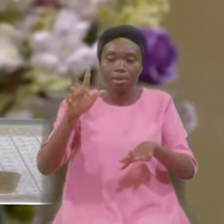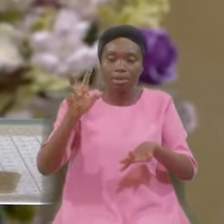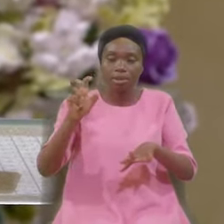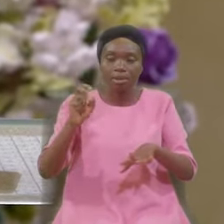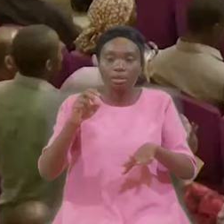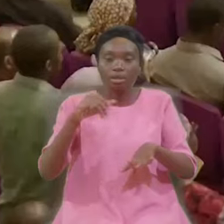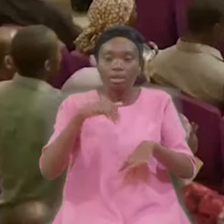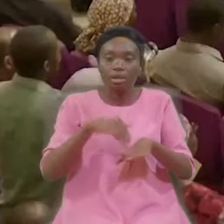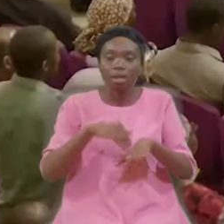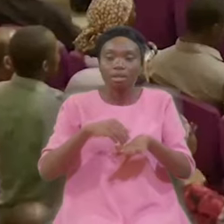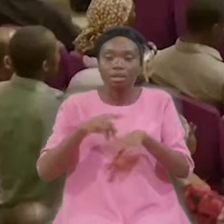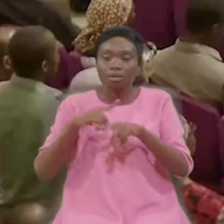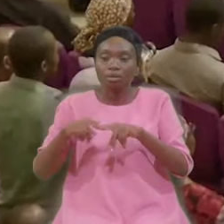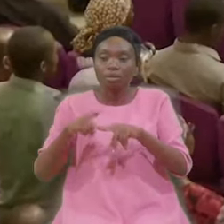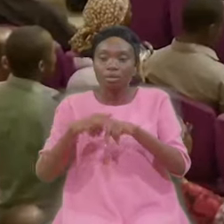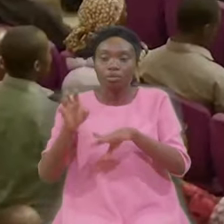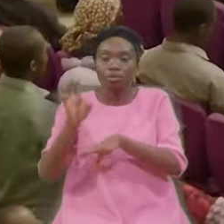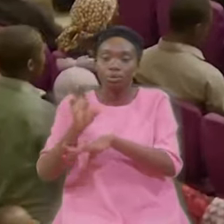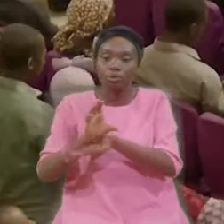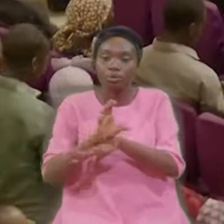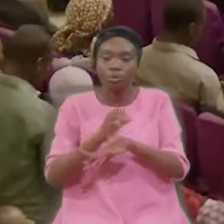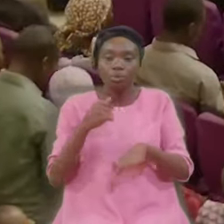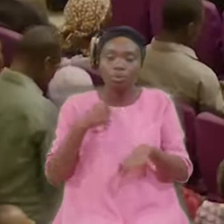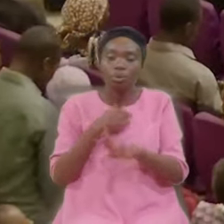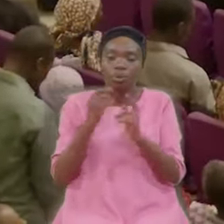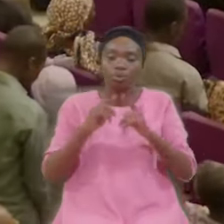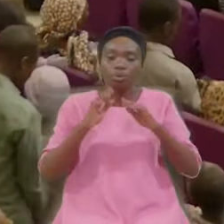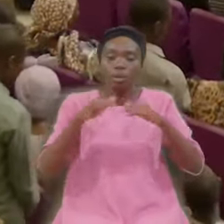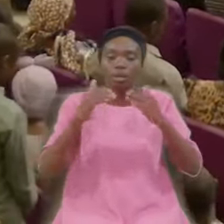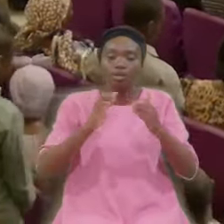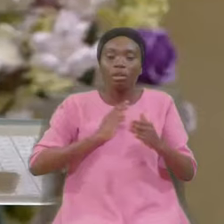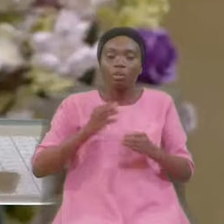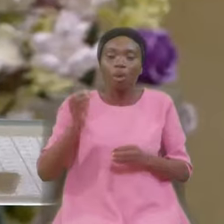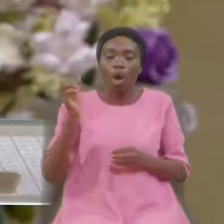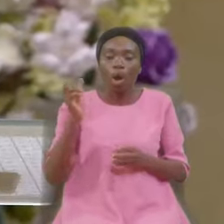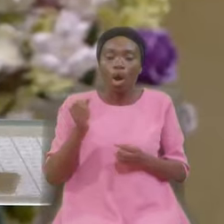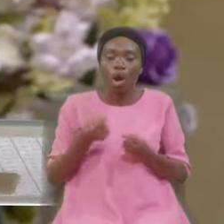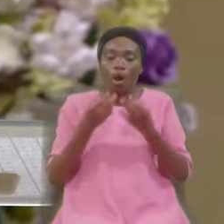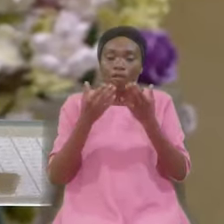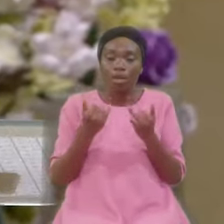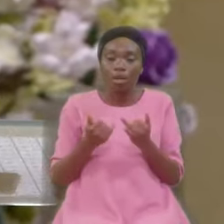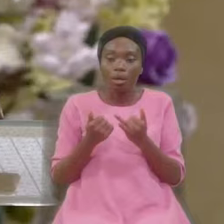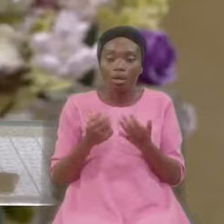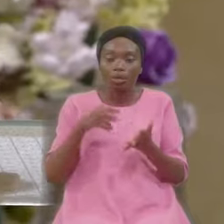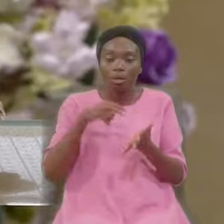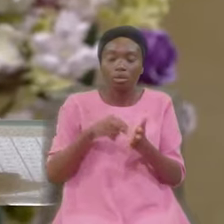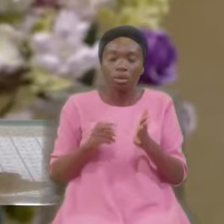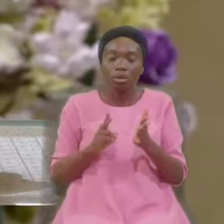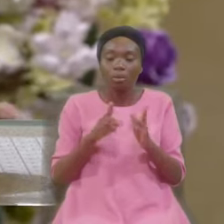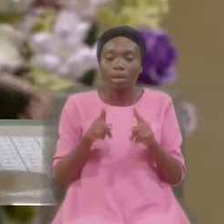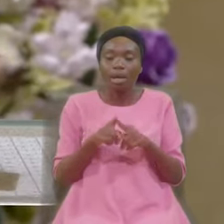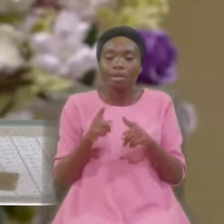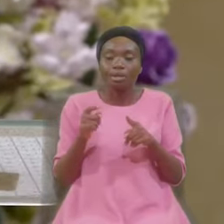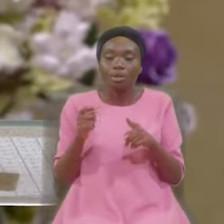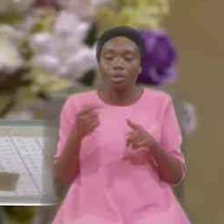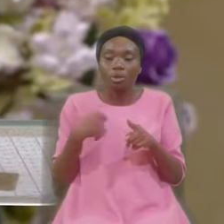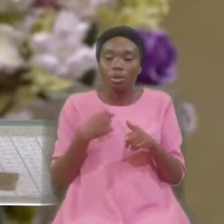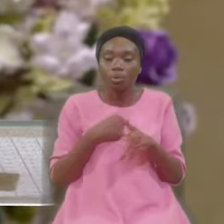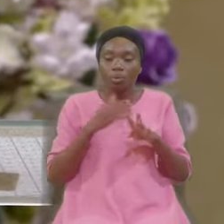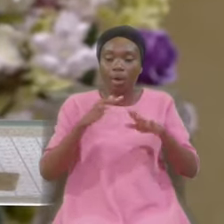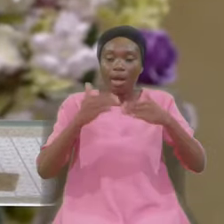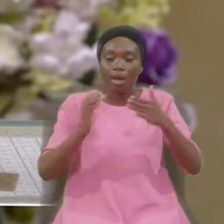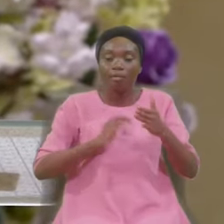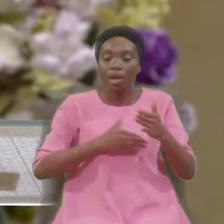designated location. Want to give our offering now? So let's rise up as we give